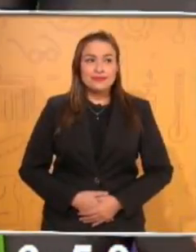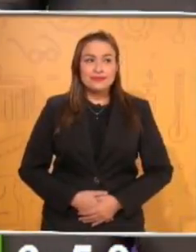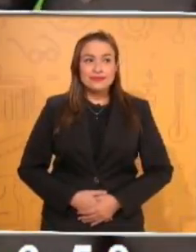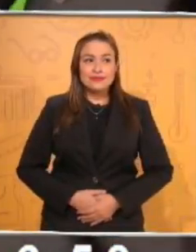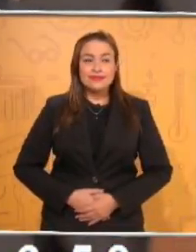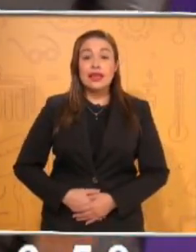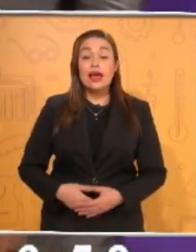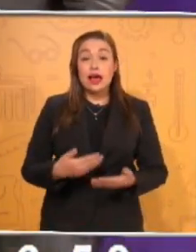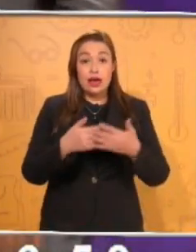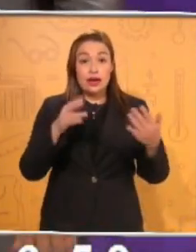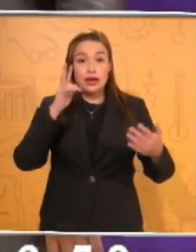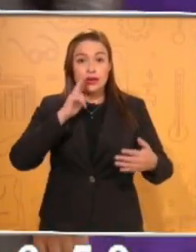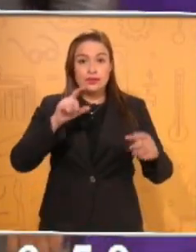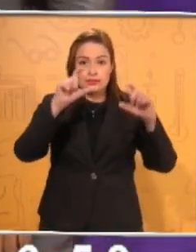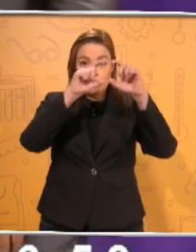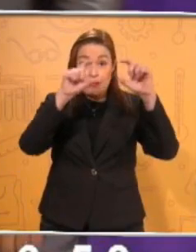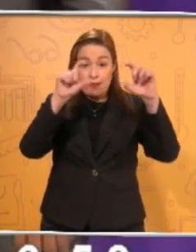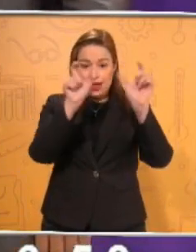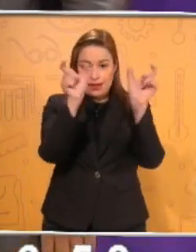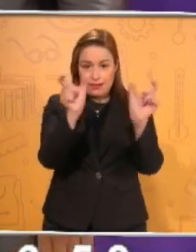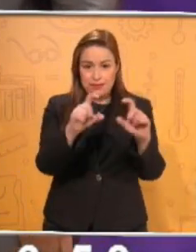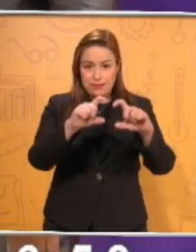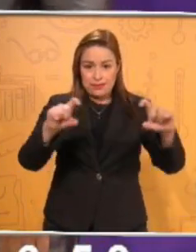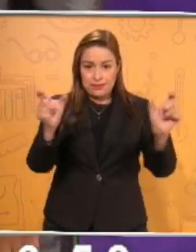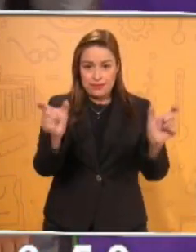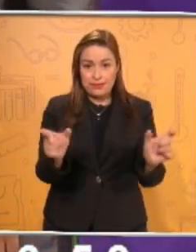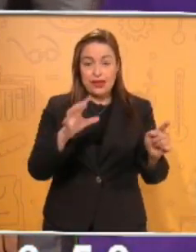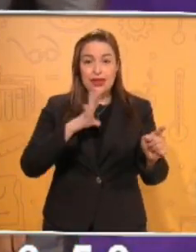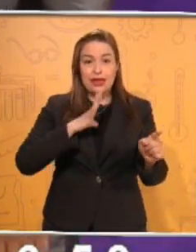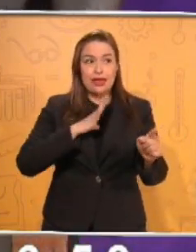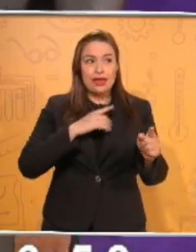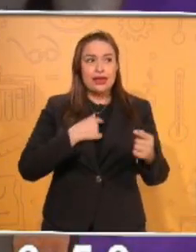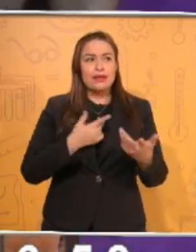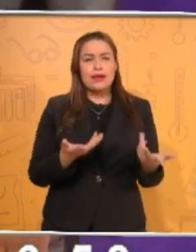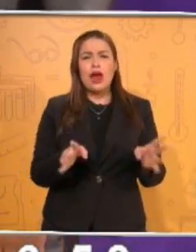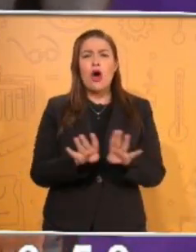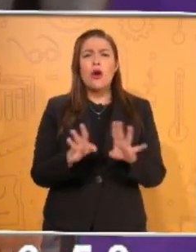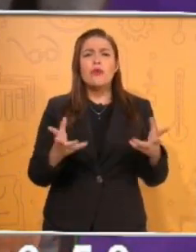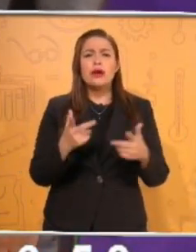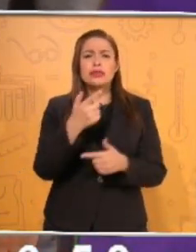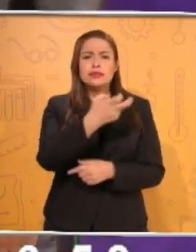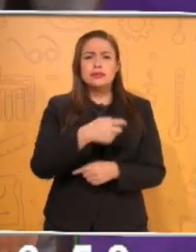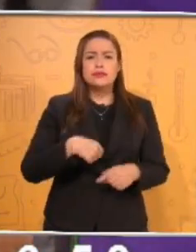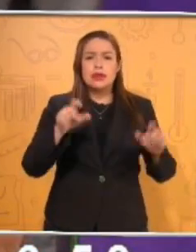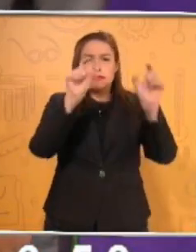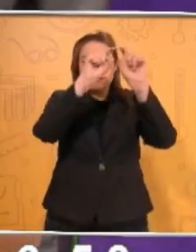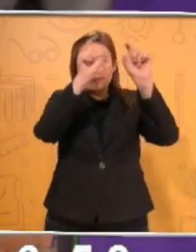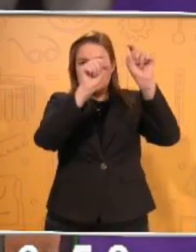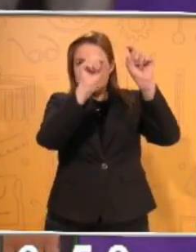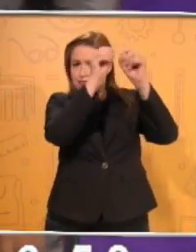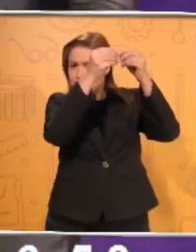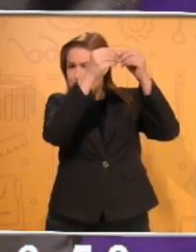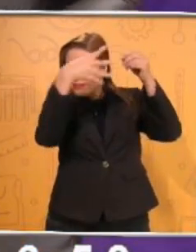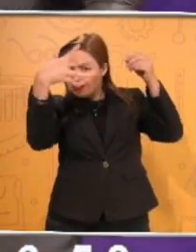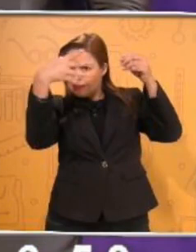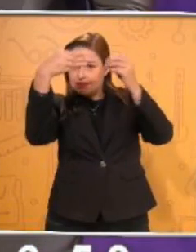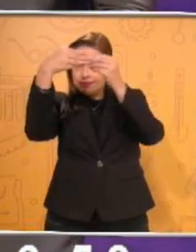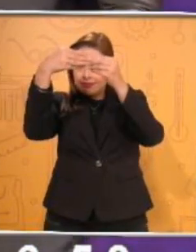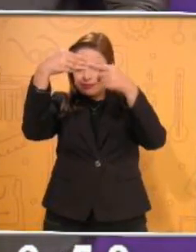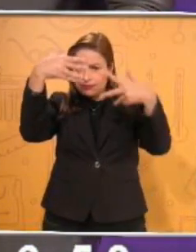Mental map. Why do we have now a mental map? Well, remember, it